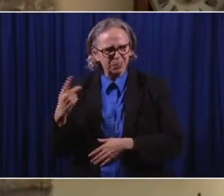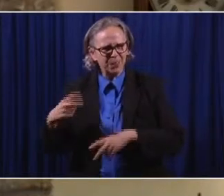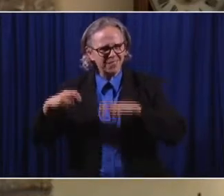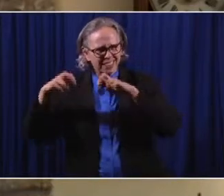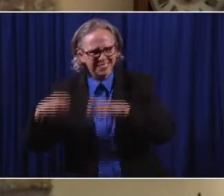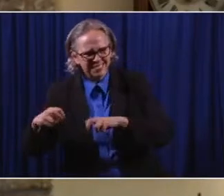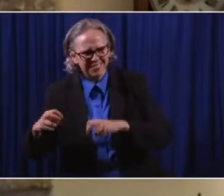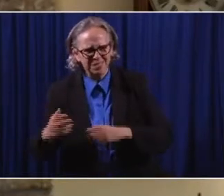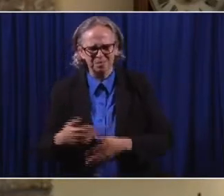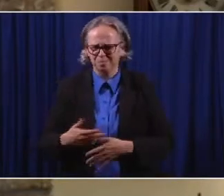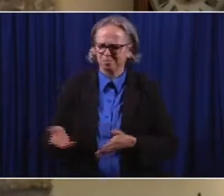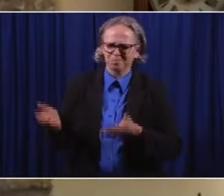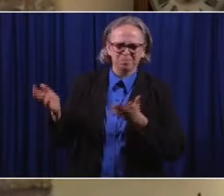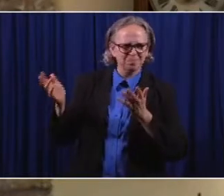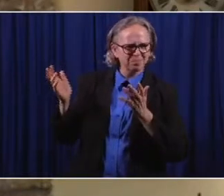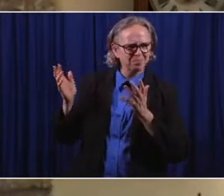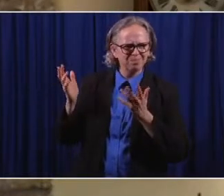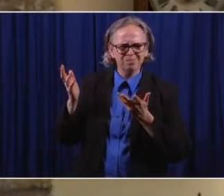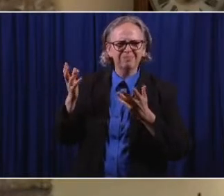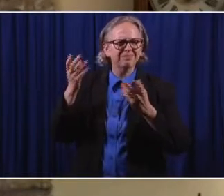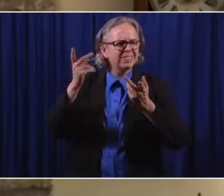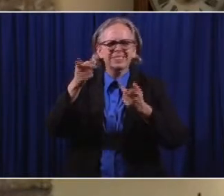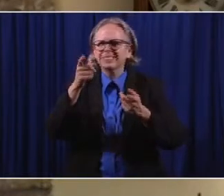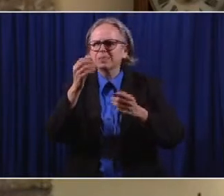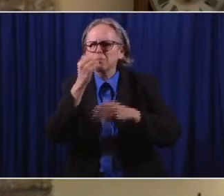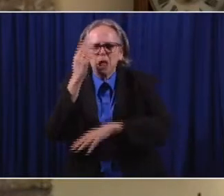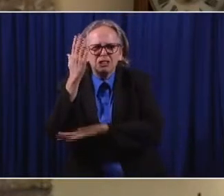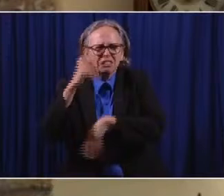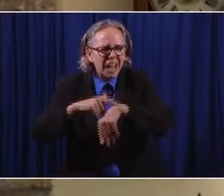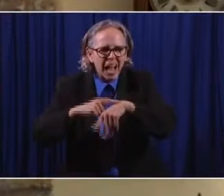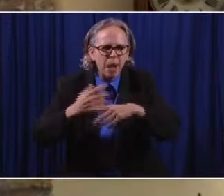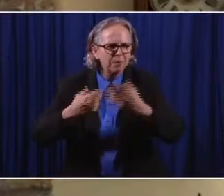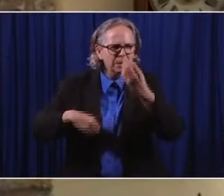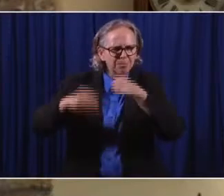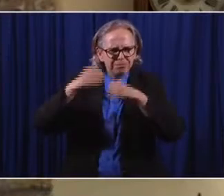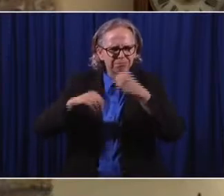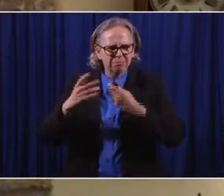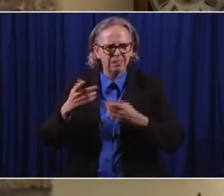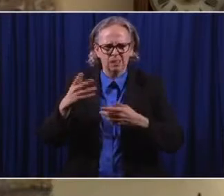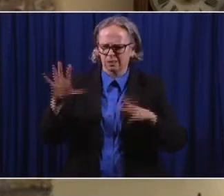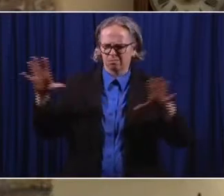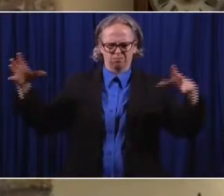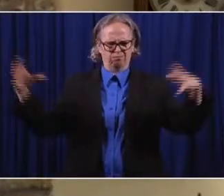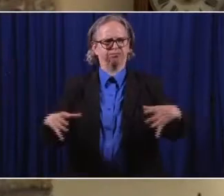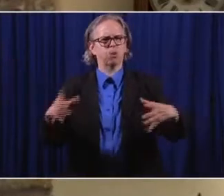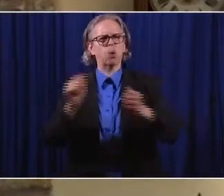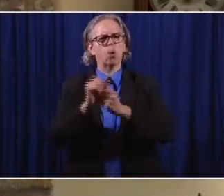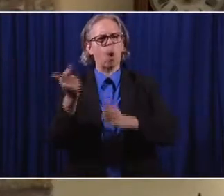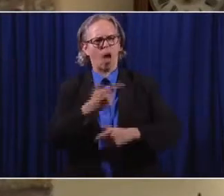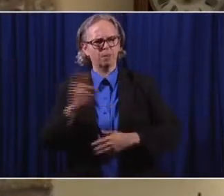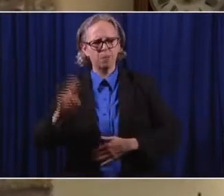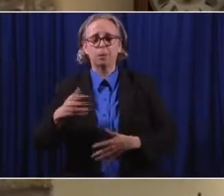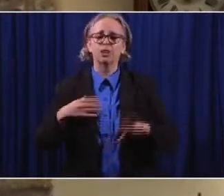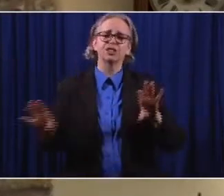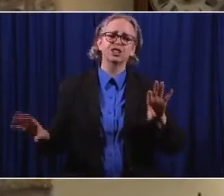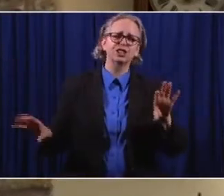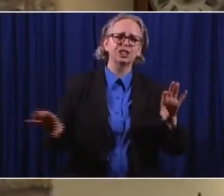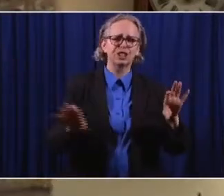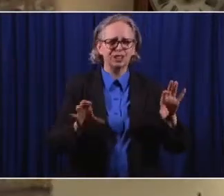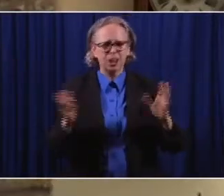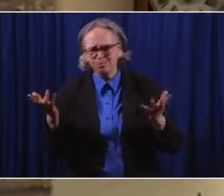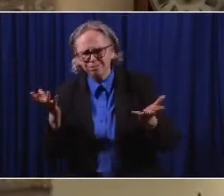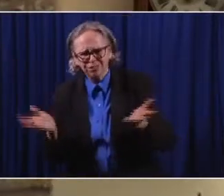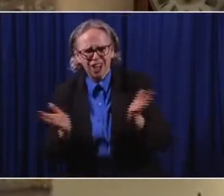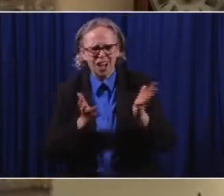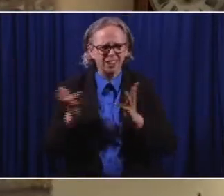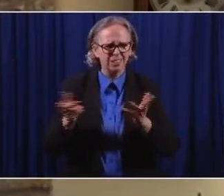we were having a luncheon of Senate Republicans, and they're kind of freewheeling, and there's no press there, and people are